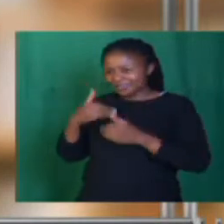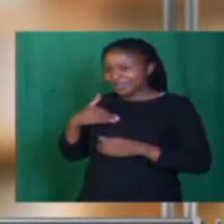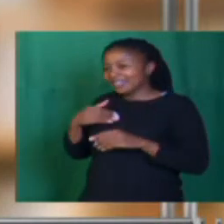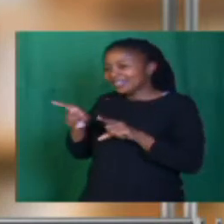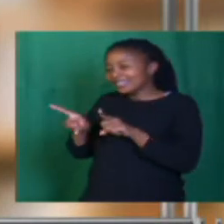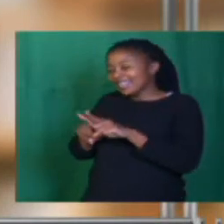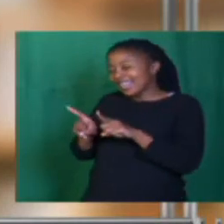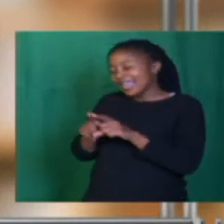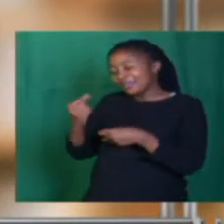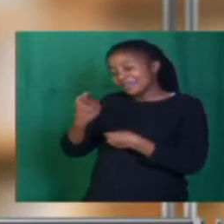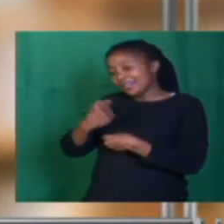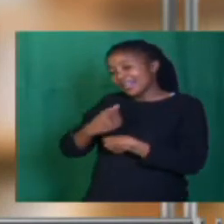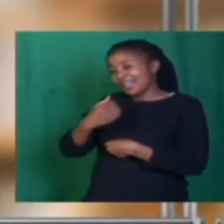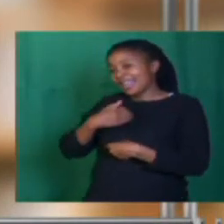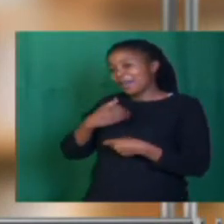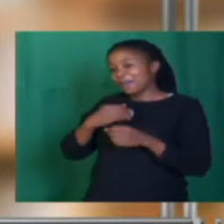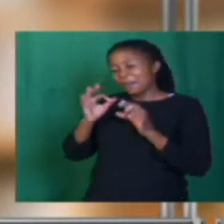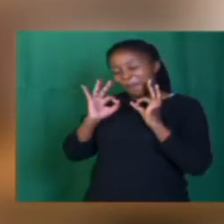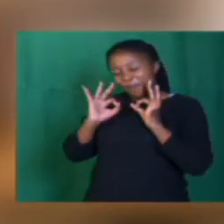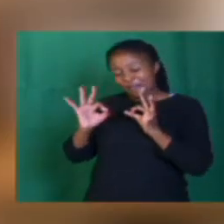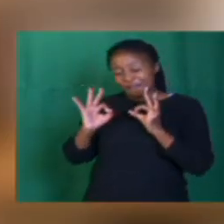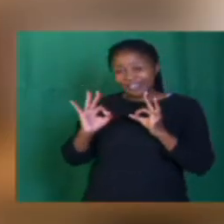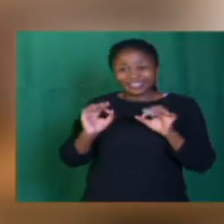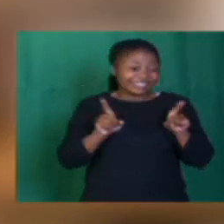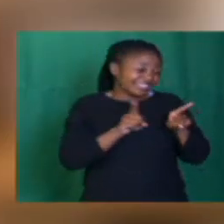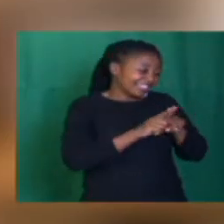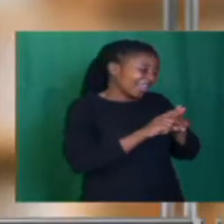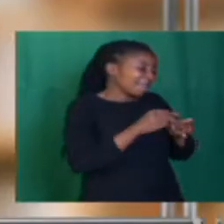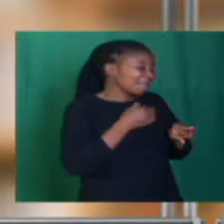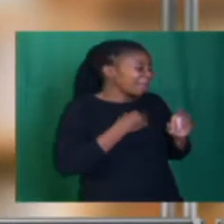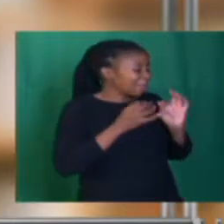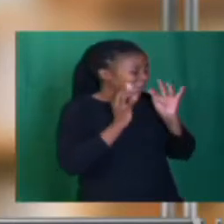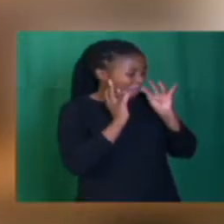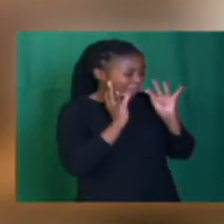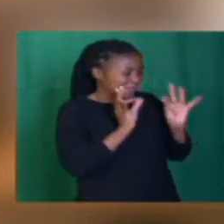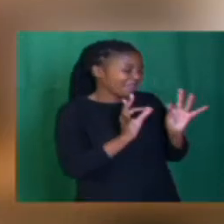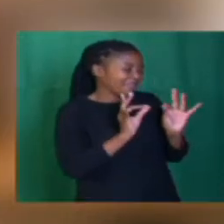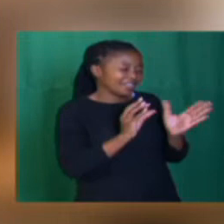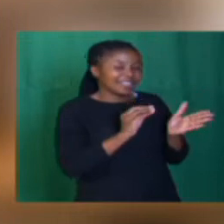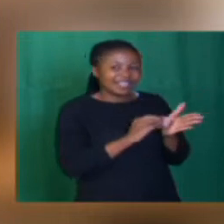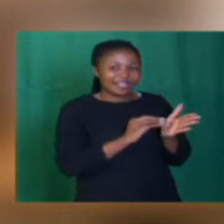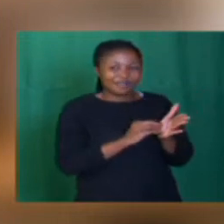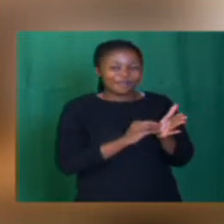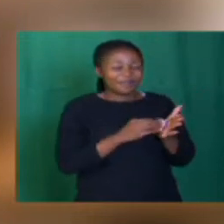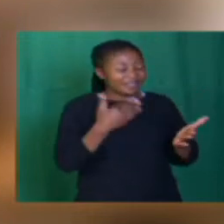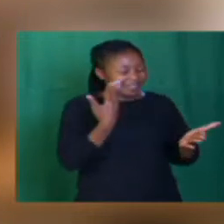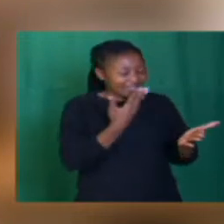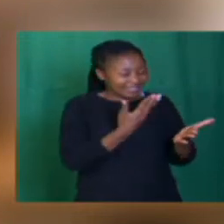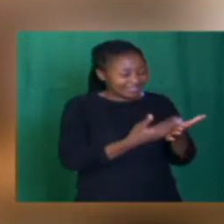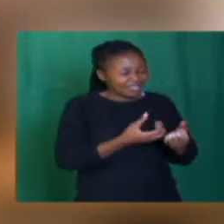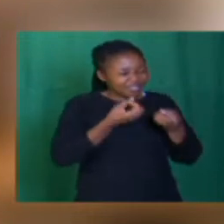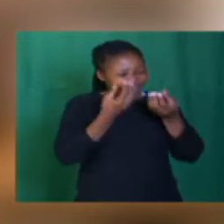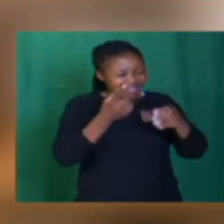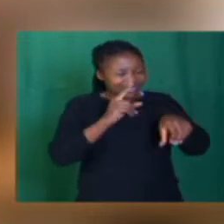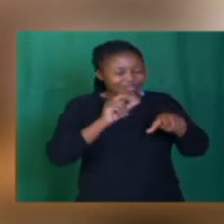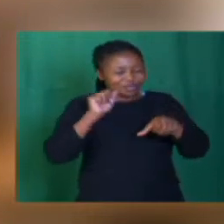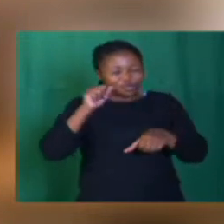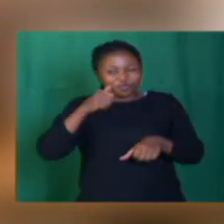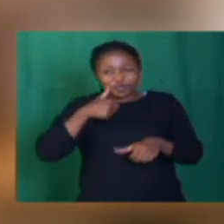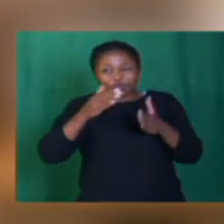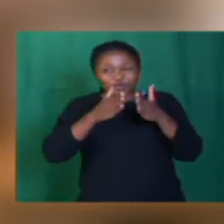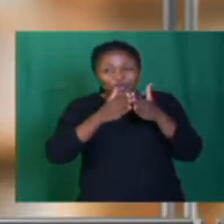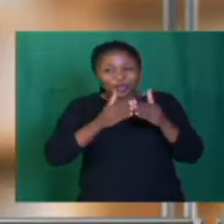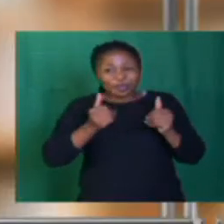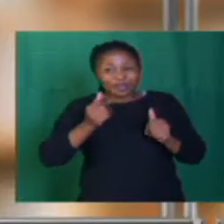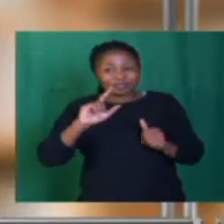you very much. How was yours? It was fantastic. Thank you. Okay, can you please give our viewers tomorrow's timetable? All